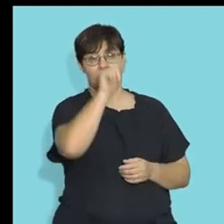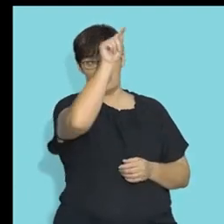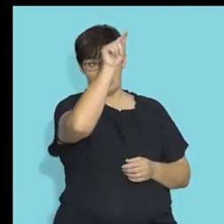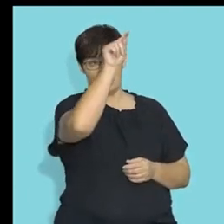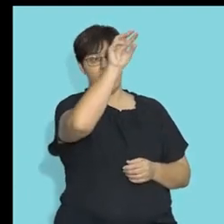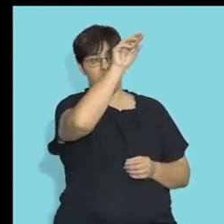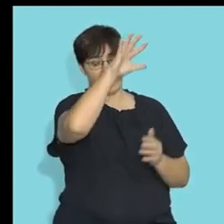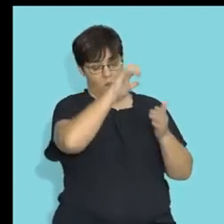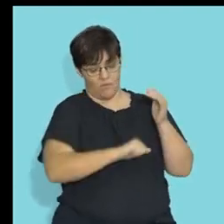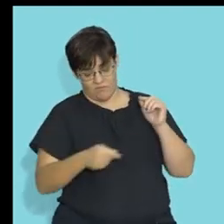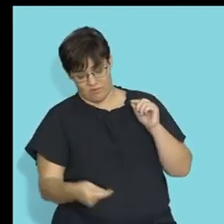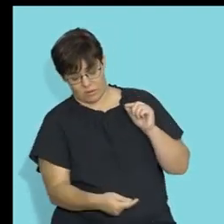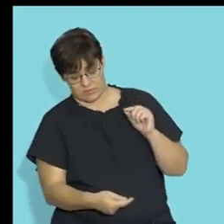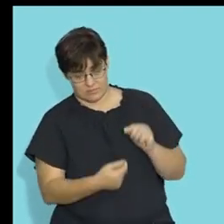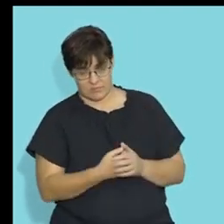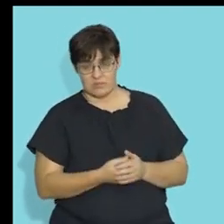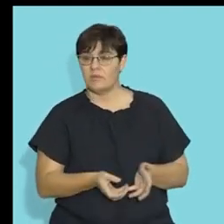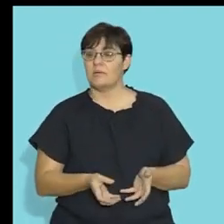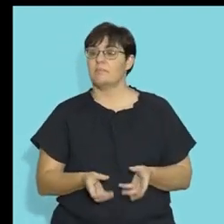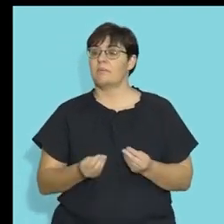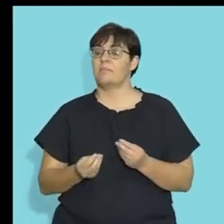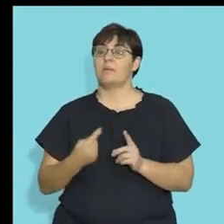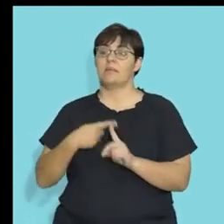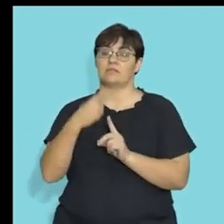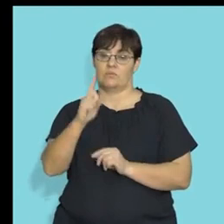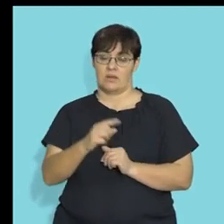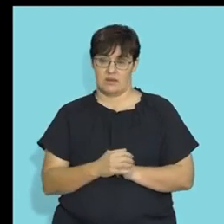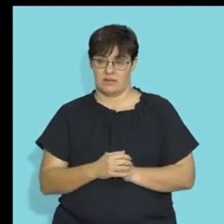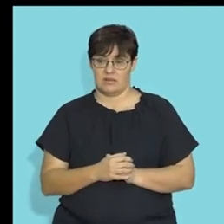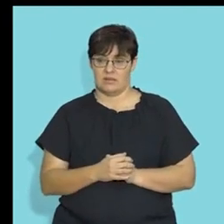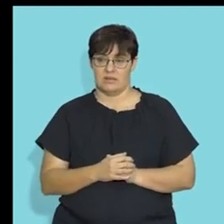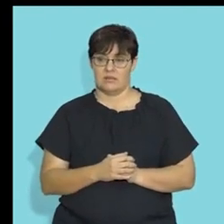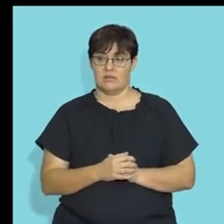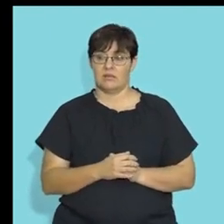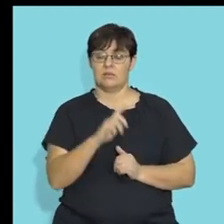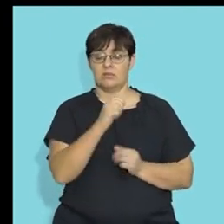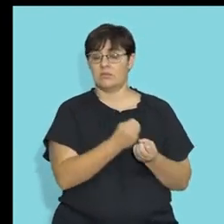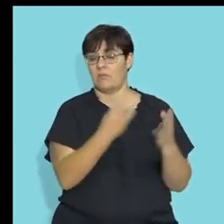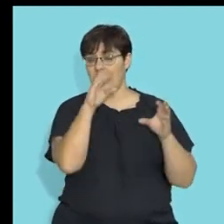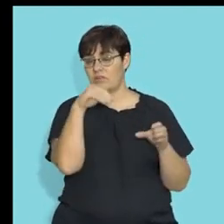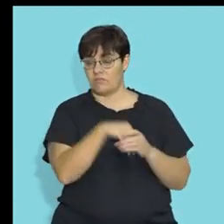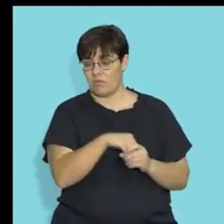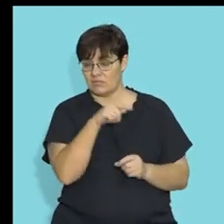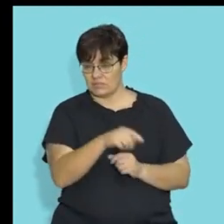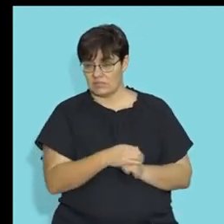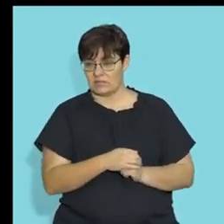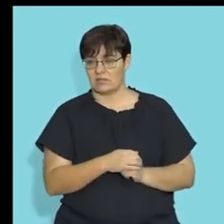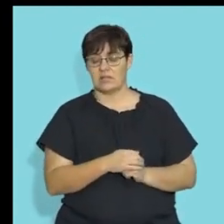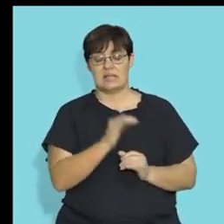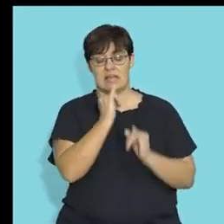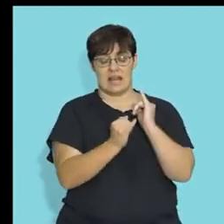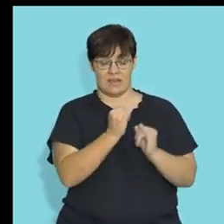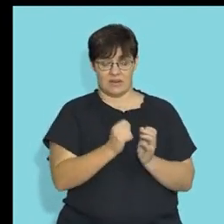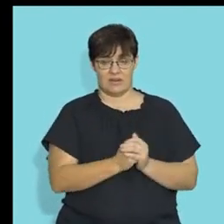sigma sum and I subtract the bottom number and then I add 1. So the number of terms involved in